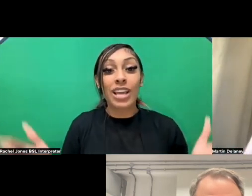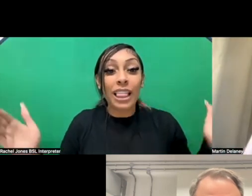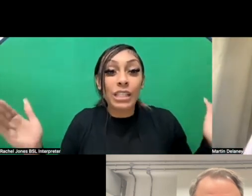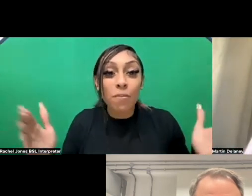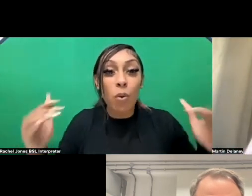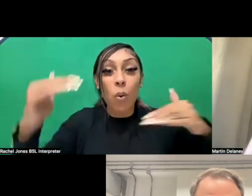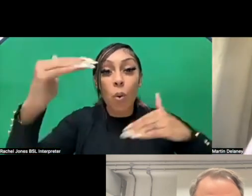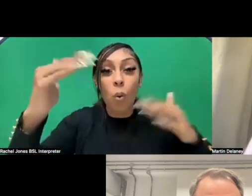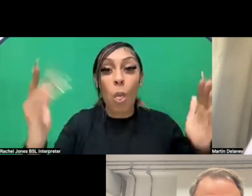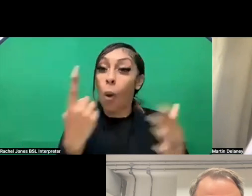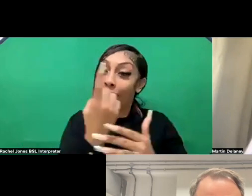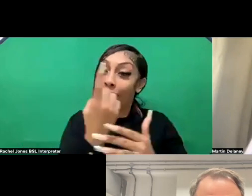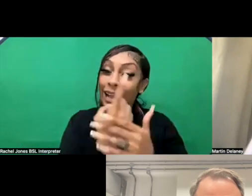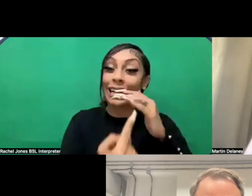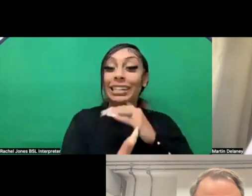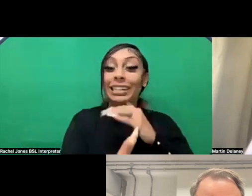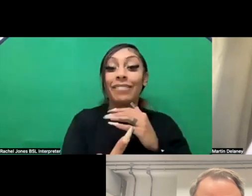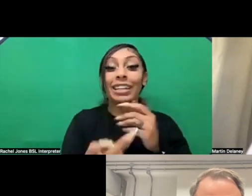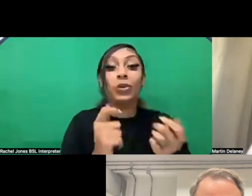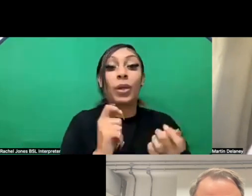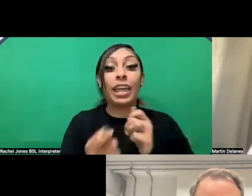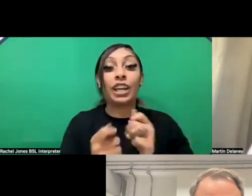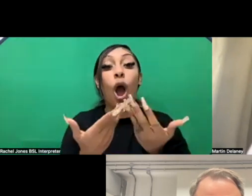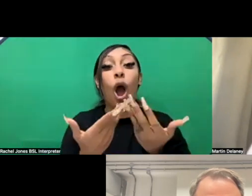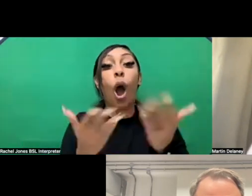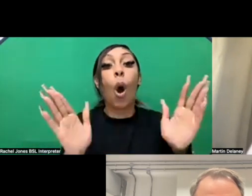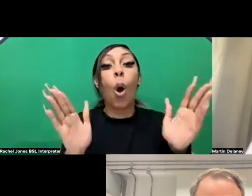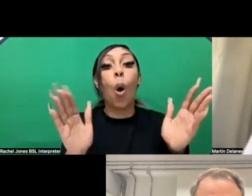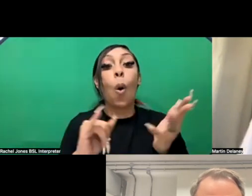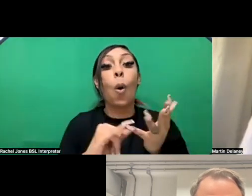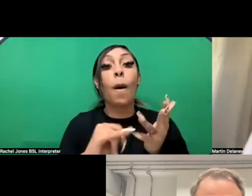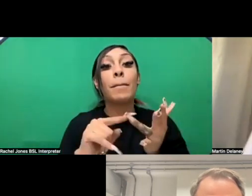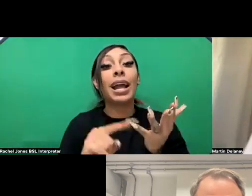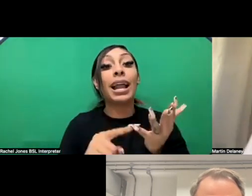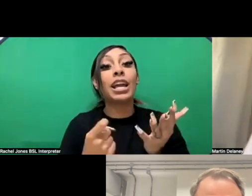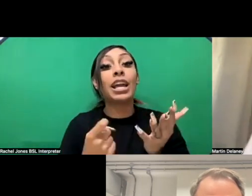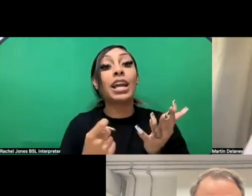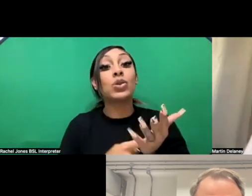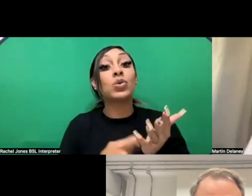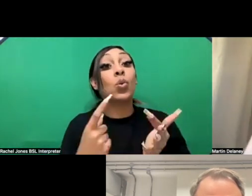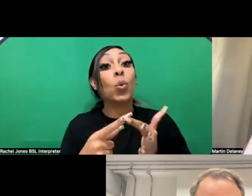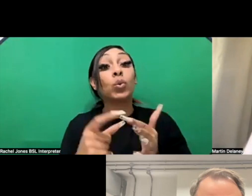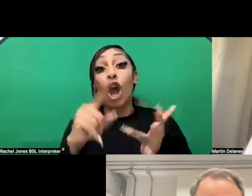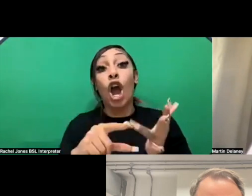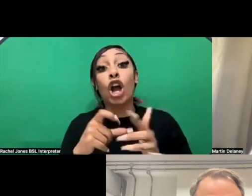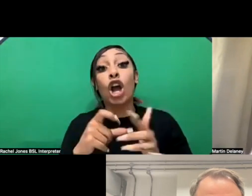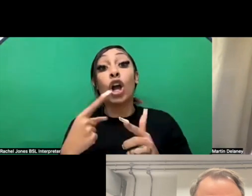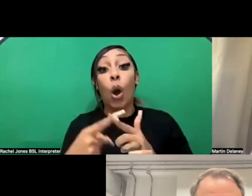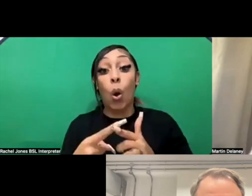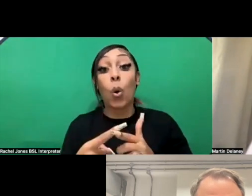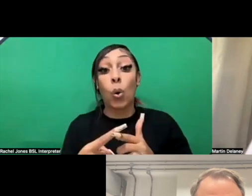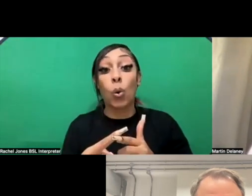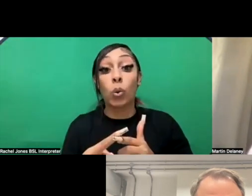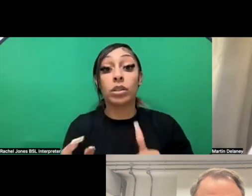so I decided that opening the source code, and by the way, this is also the idea of the fellow who programmed